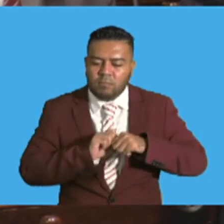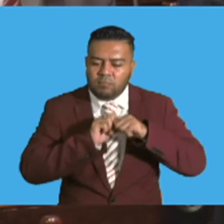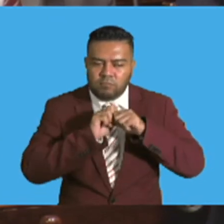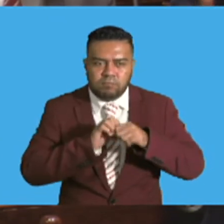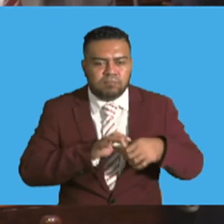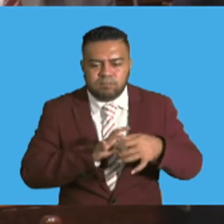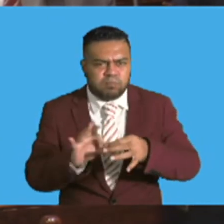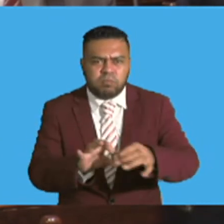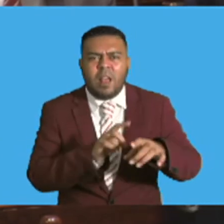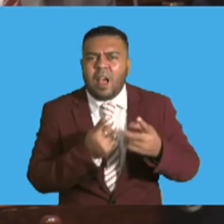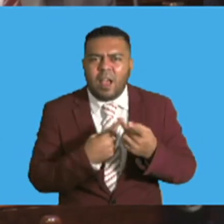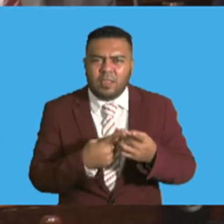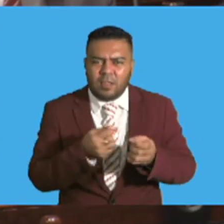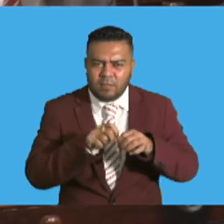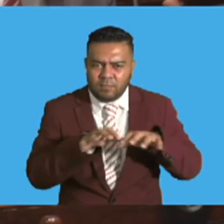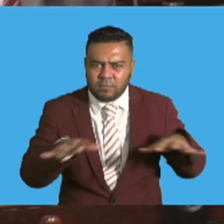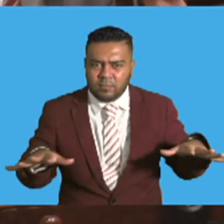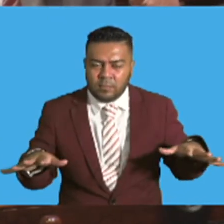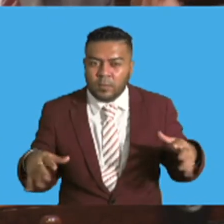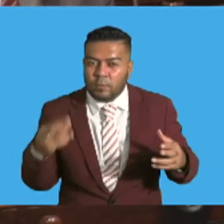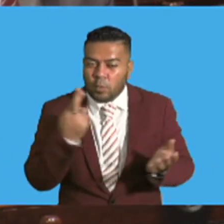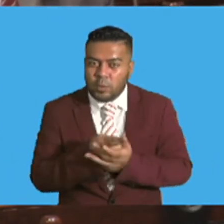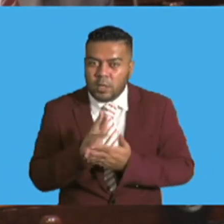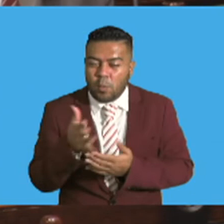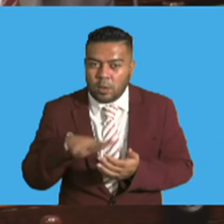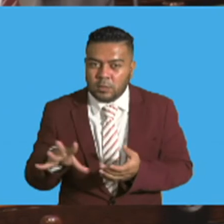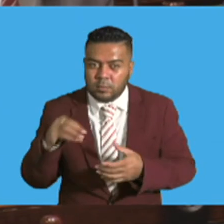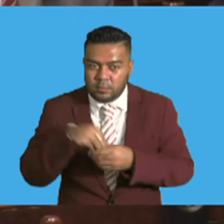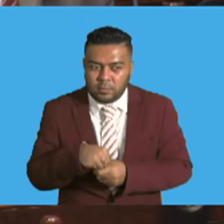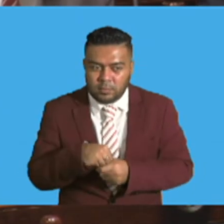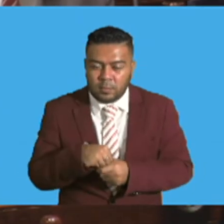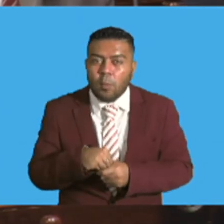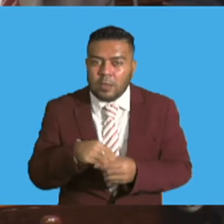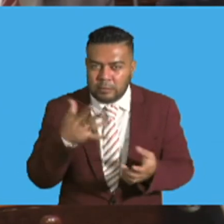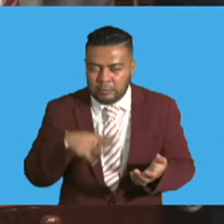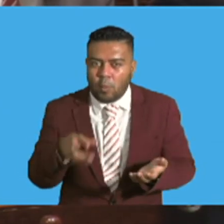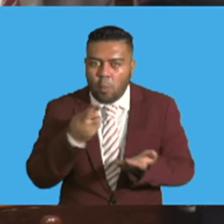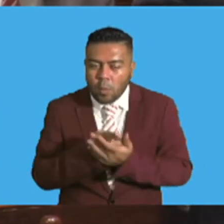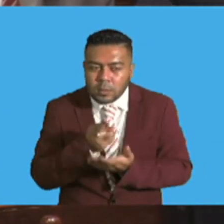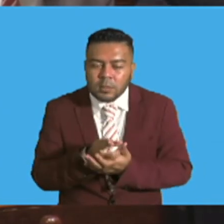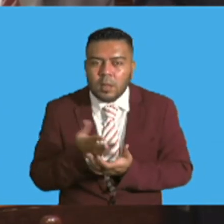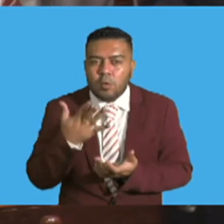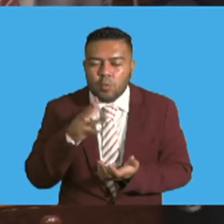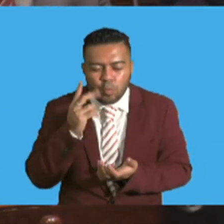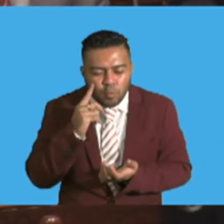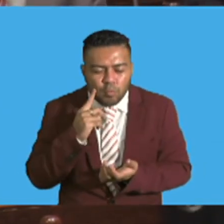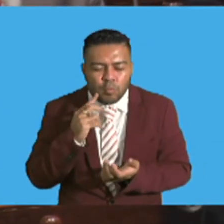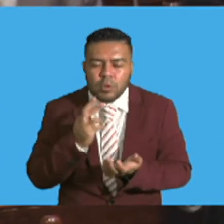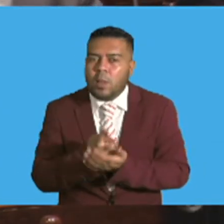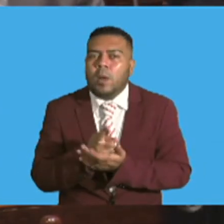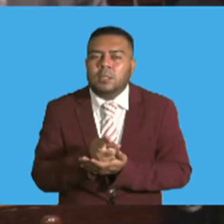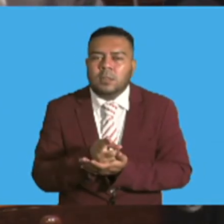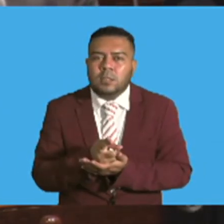But none of them spoke about that. If we really want to be candid, if we really want to be honest, if we really want to have a bipartisan